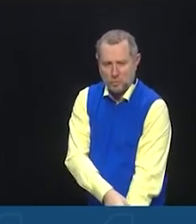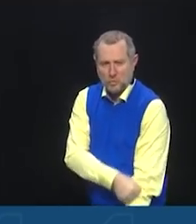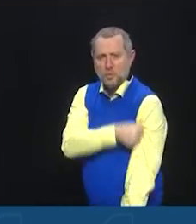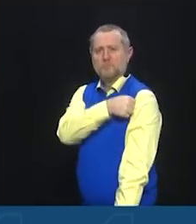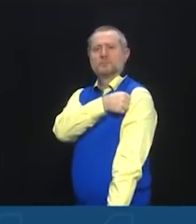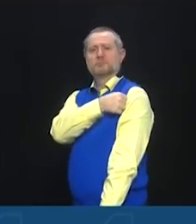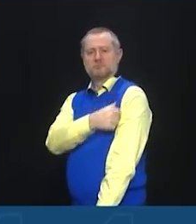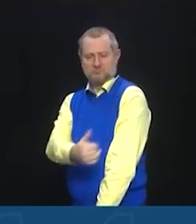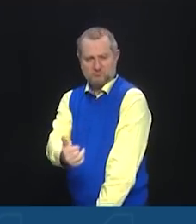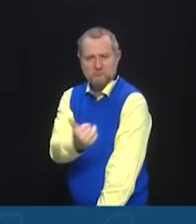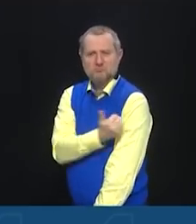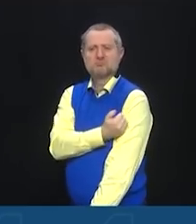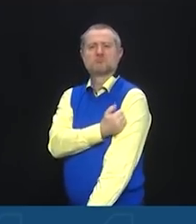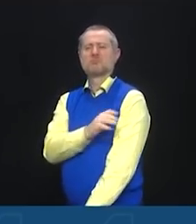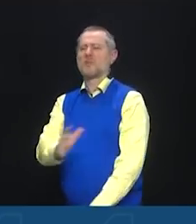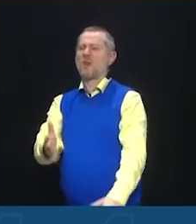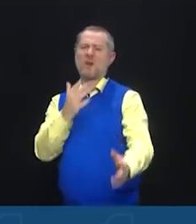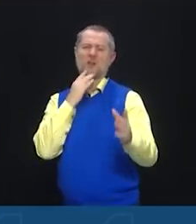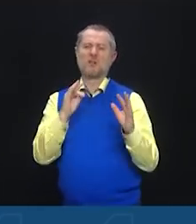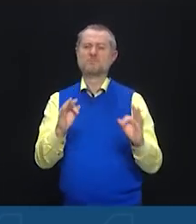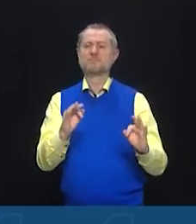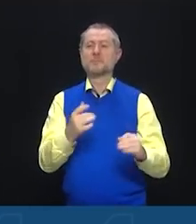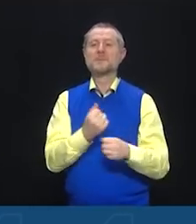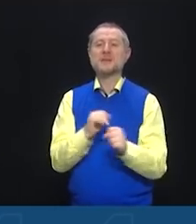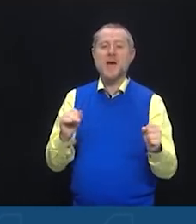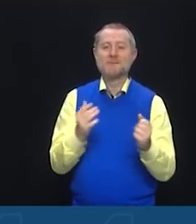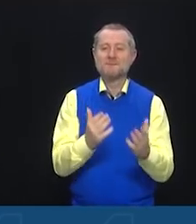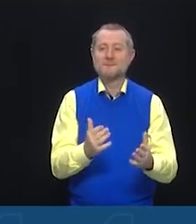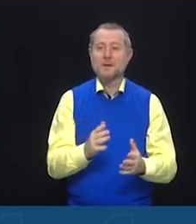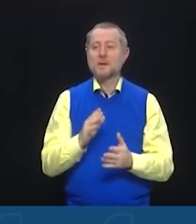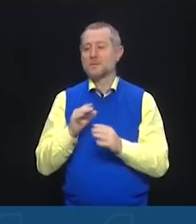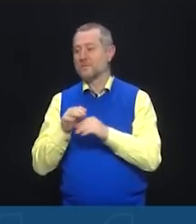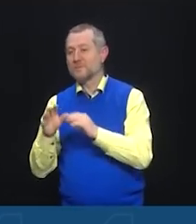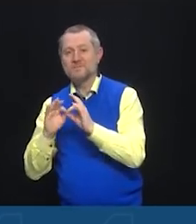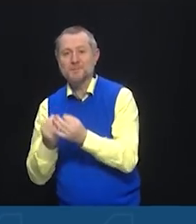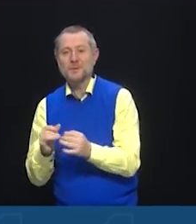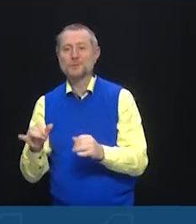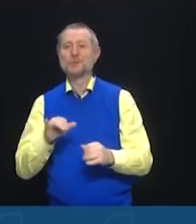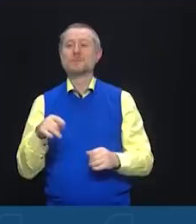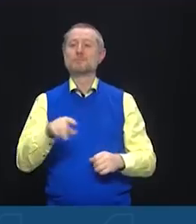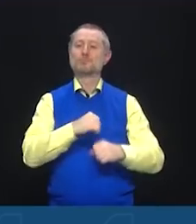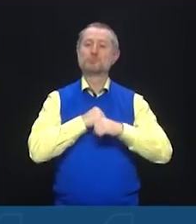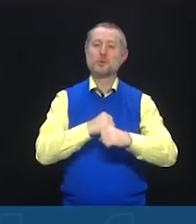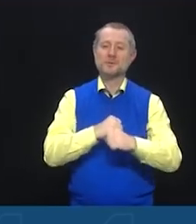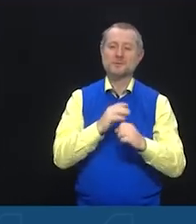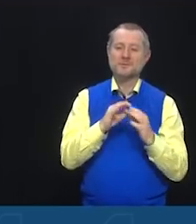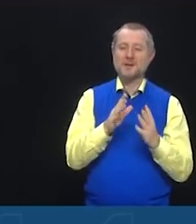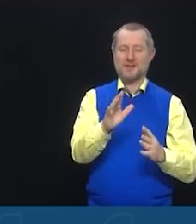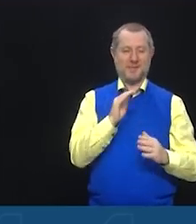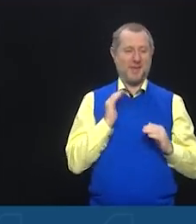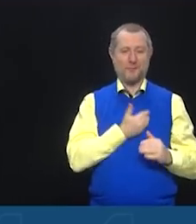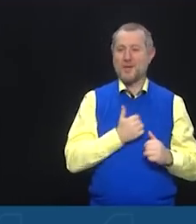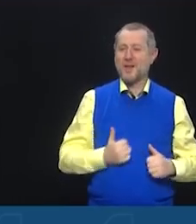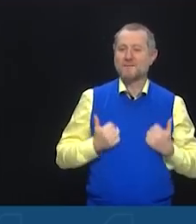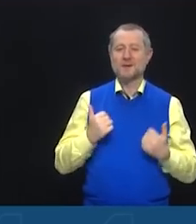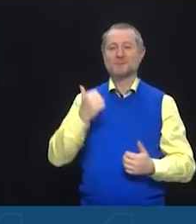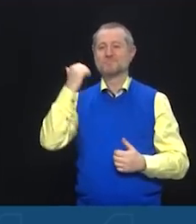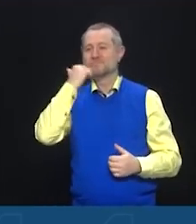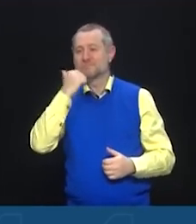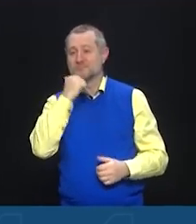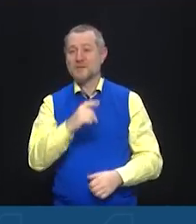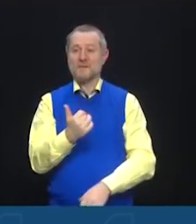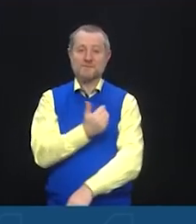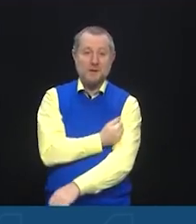shot, and make sure that they were safe, they protected their family members, and protected our way of life. I mean, all those vaccinations have made a